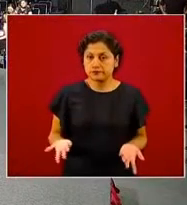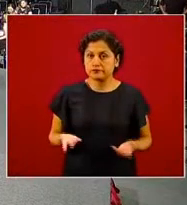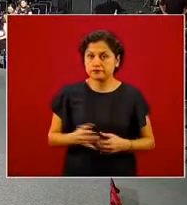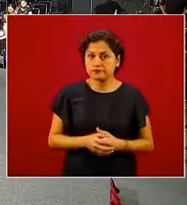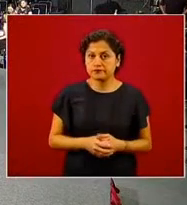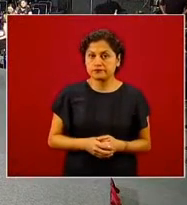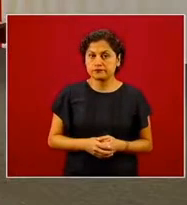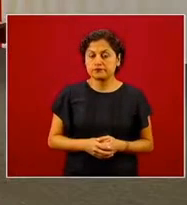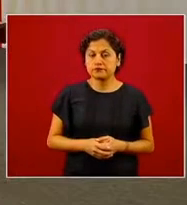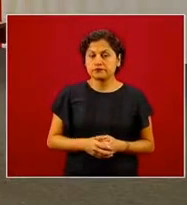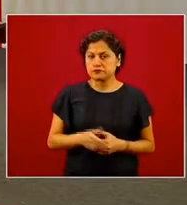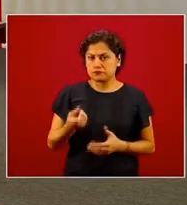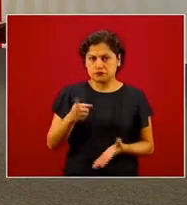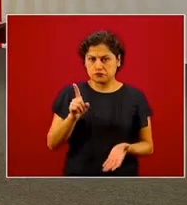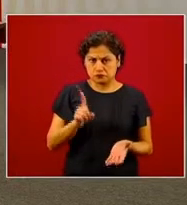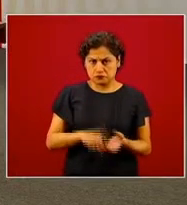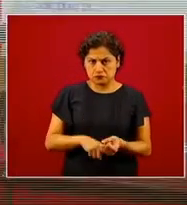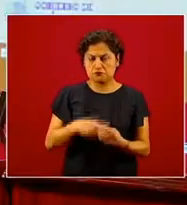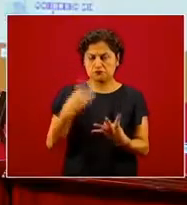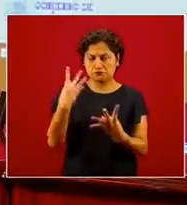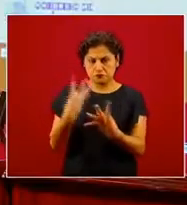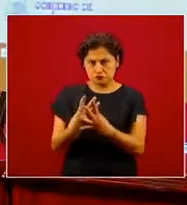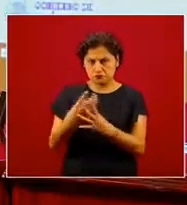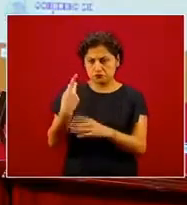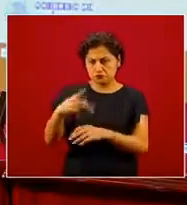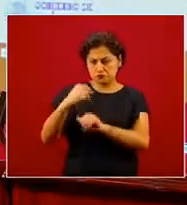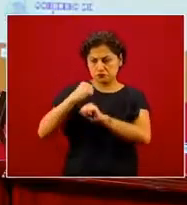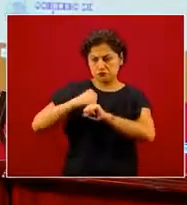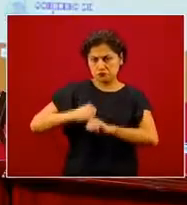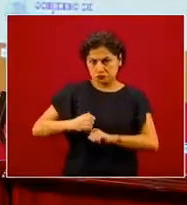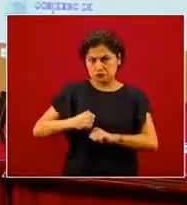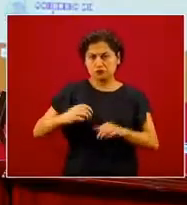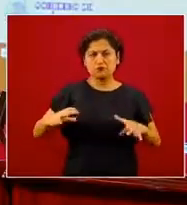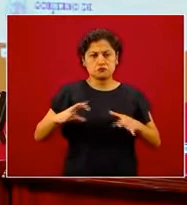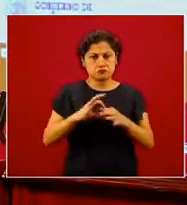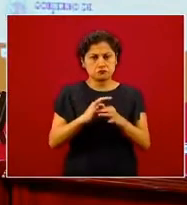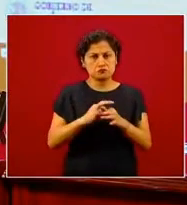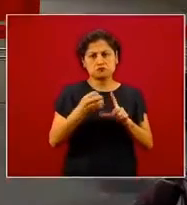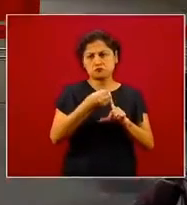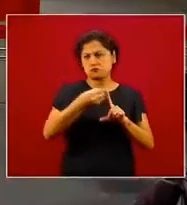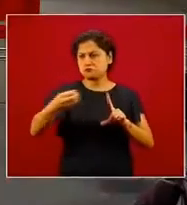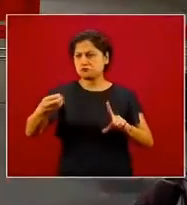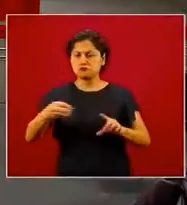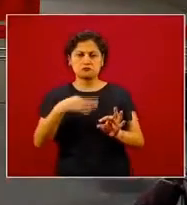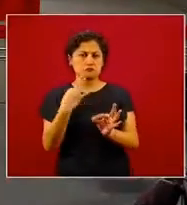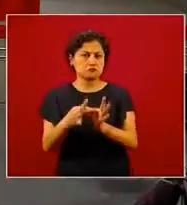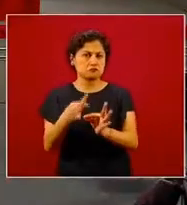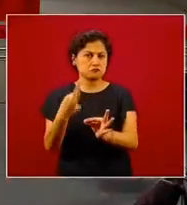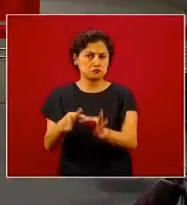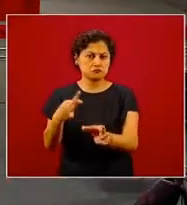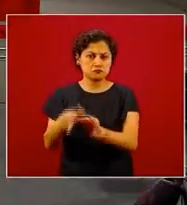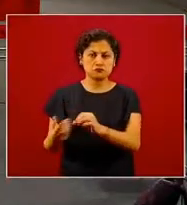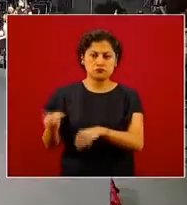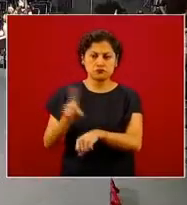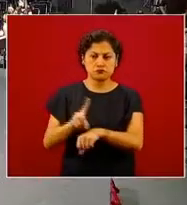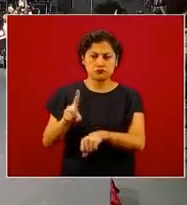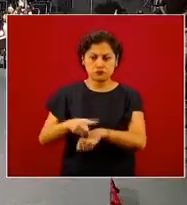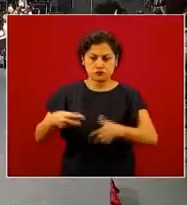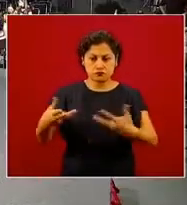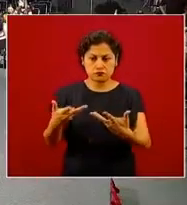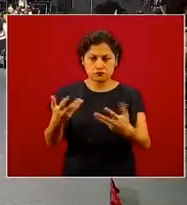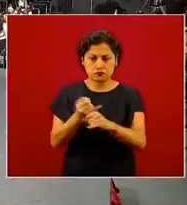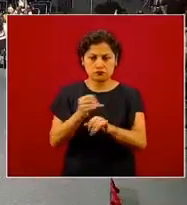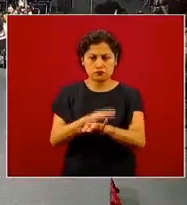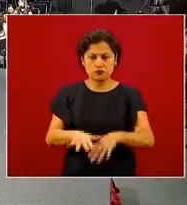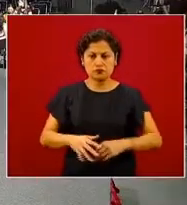There's a lot of coordination at the local level, and that is basically what they are doing today.